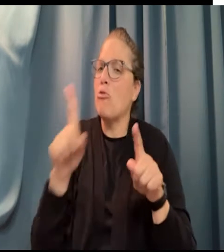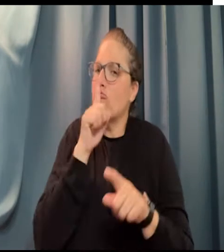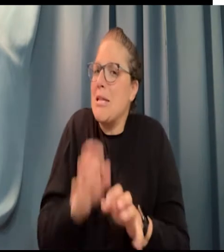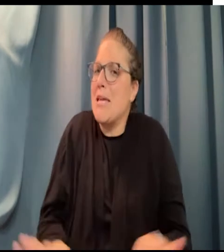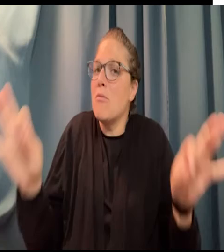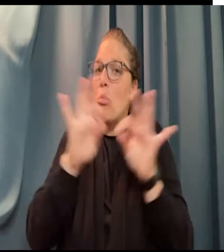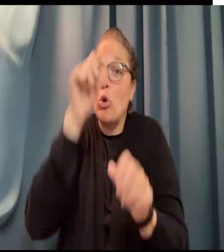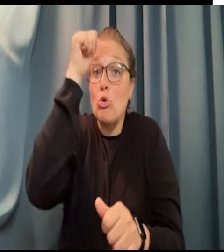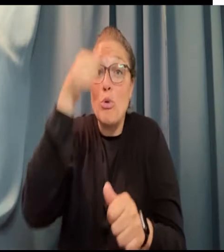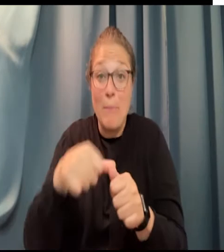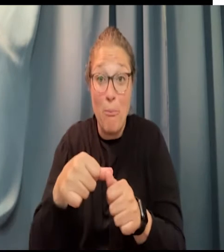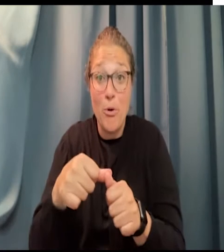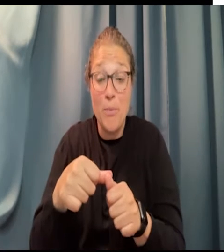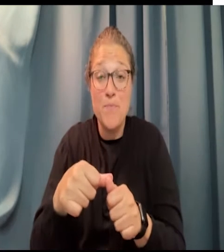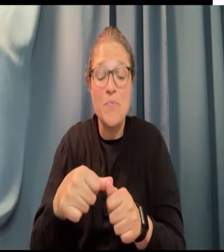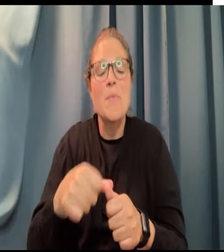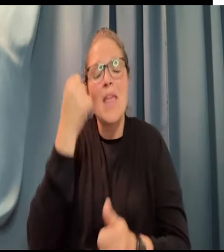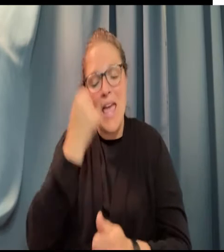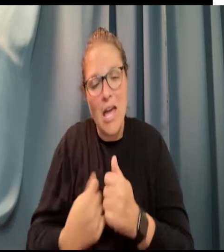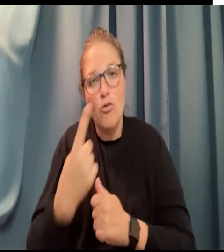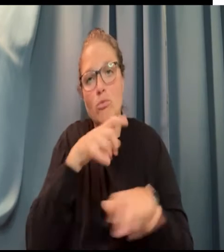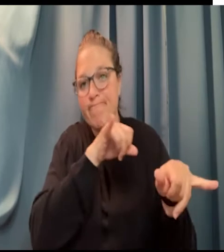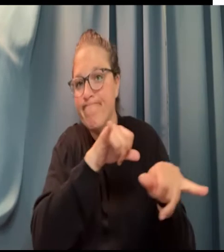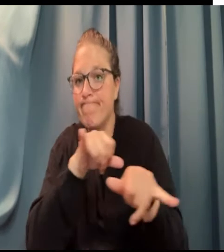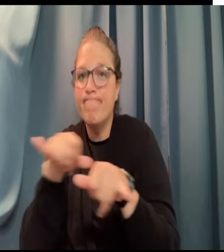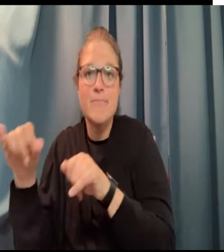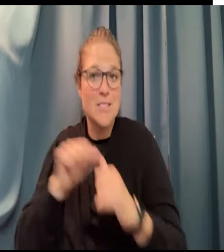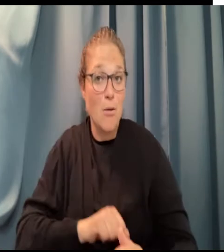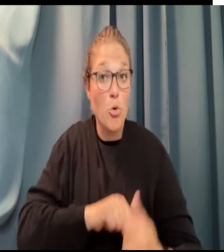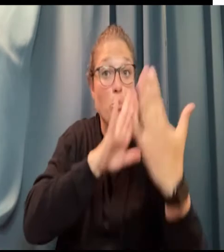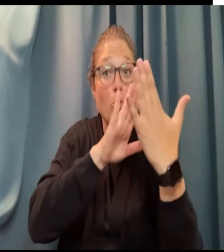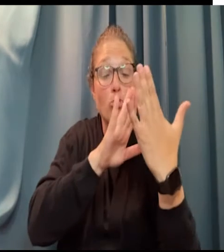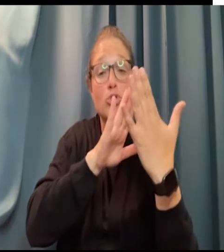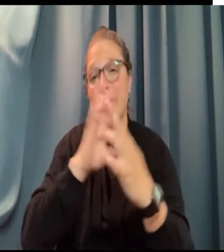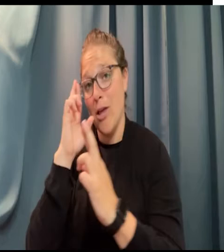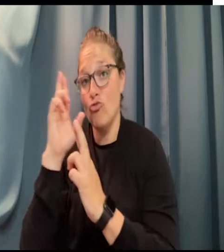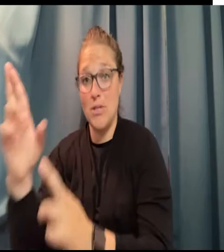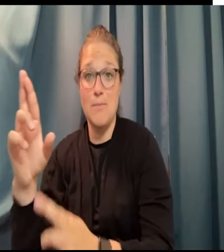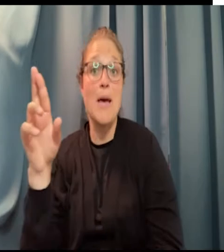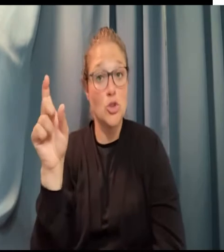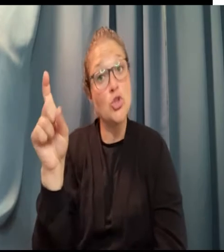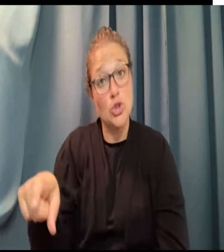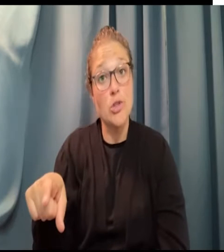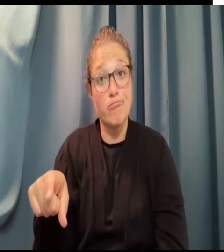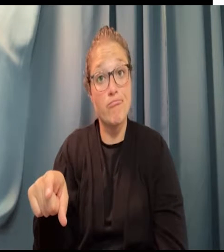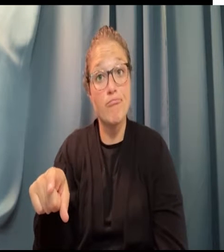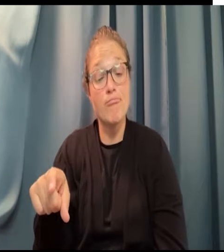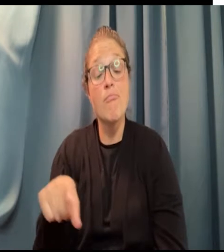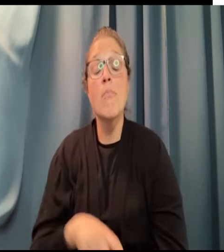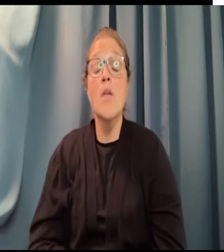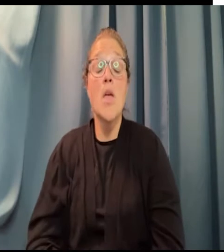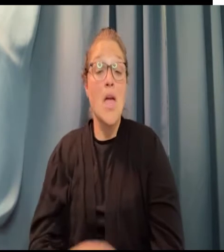it's very important to remember that everyone deserves the same level of respect and